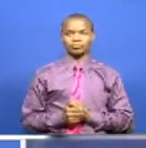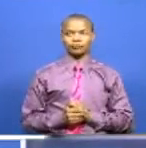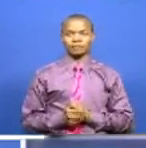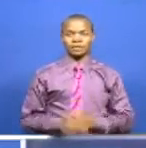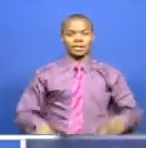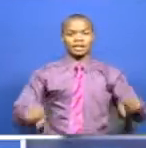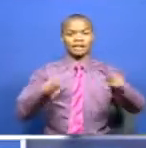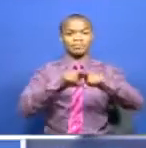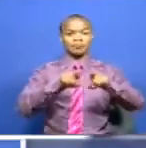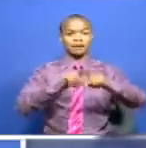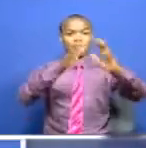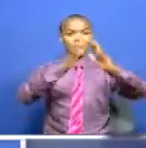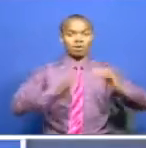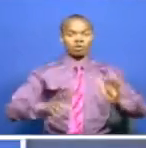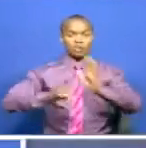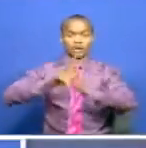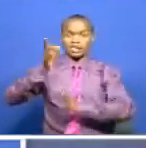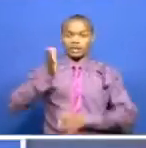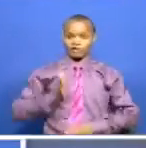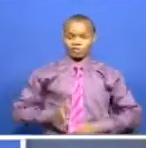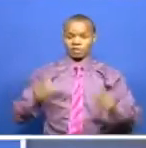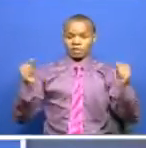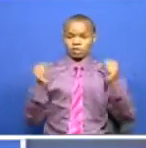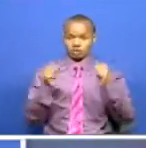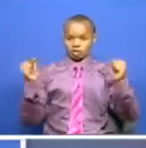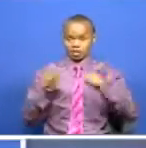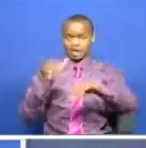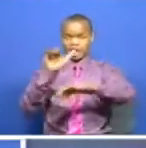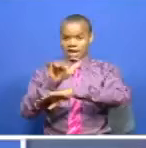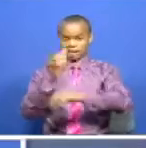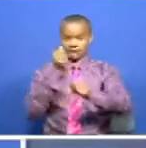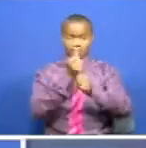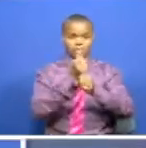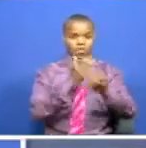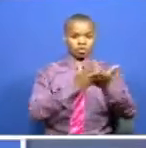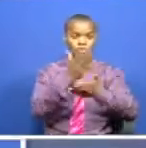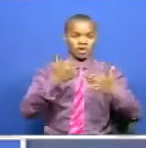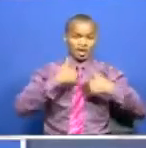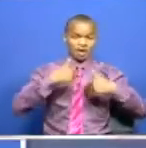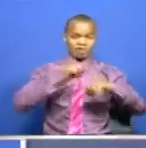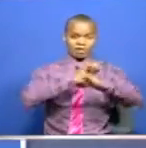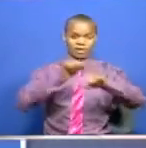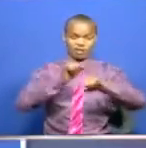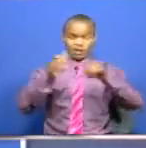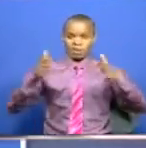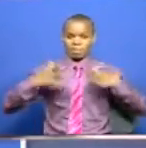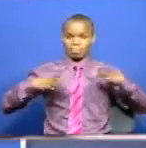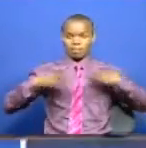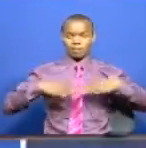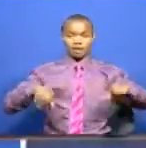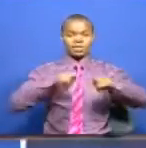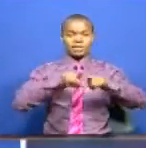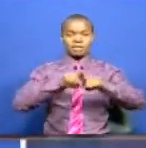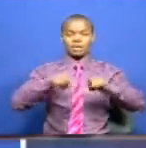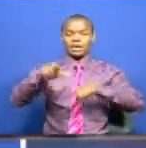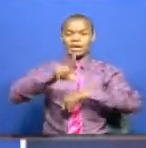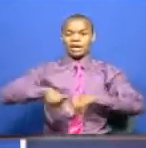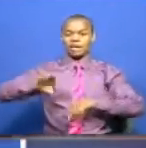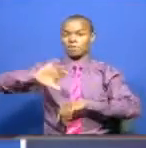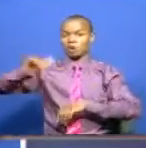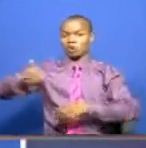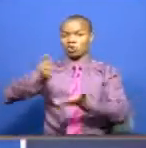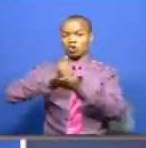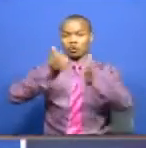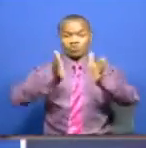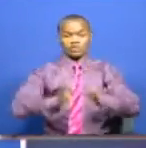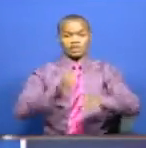Still on housing, developers in Nanyuki have been urged to ensure they offer proper sanitation to their customers. Laikipia County officials are calling